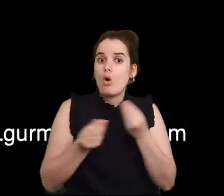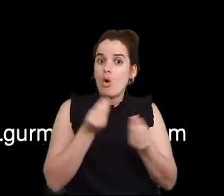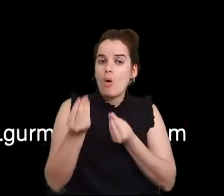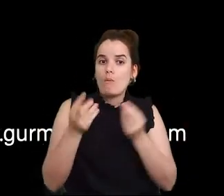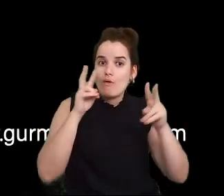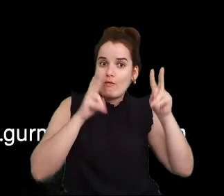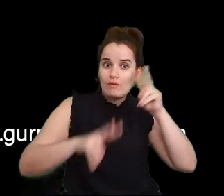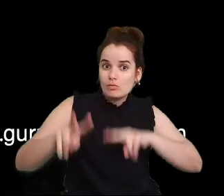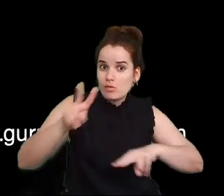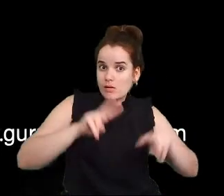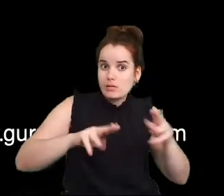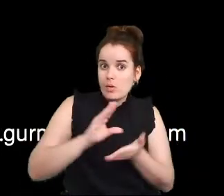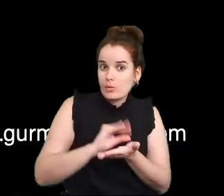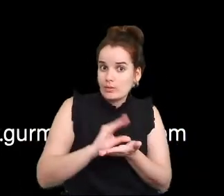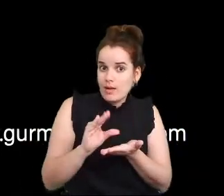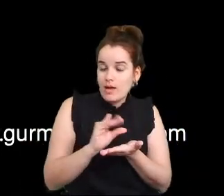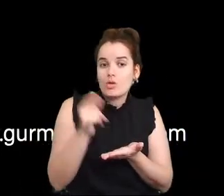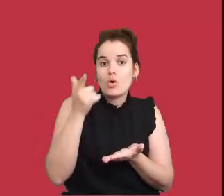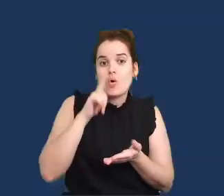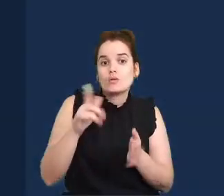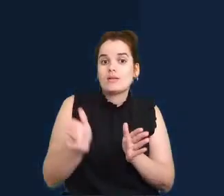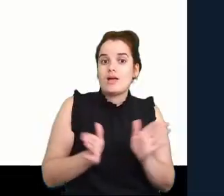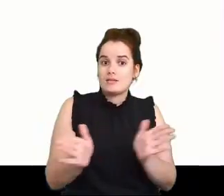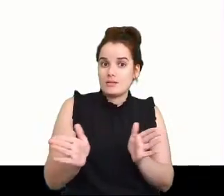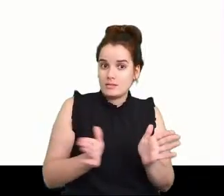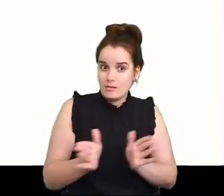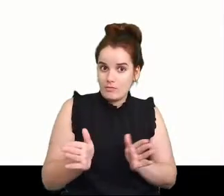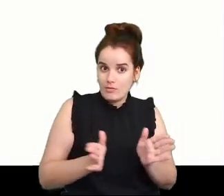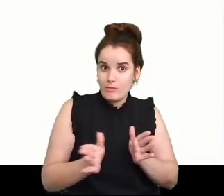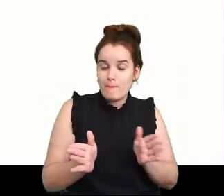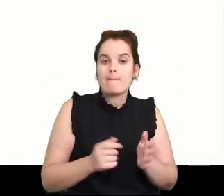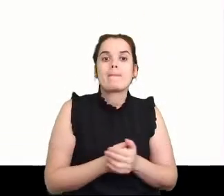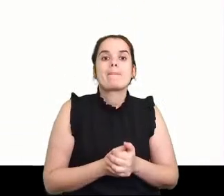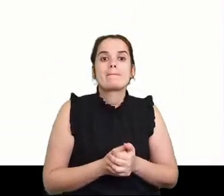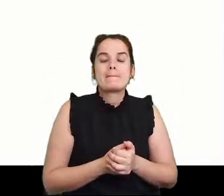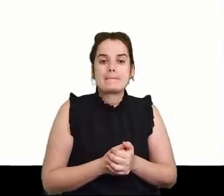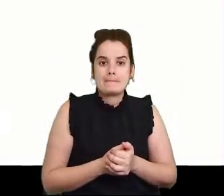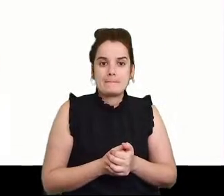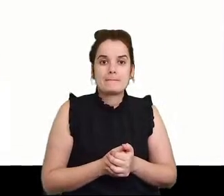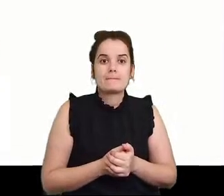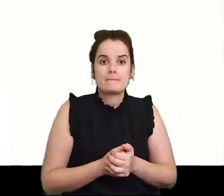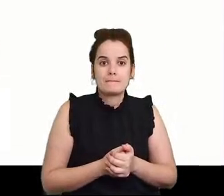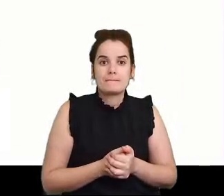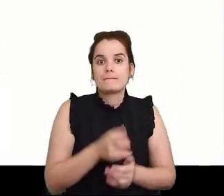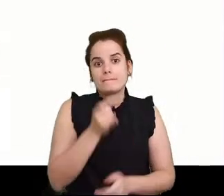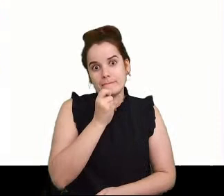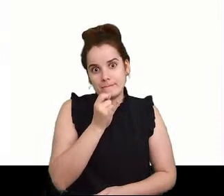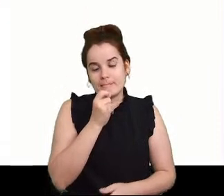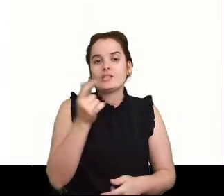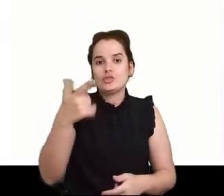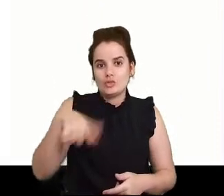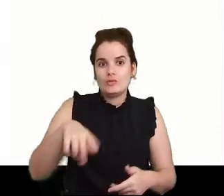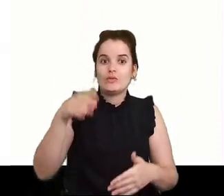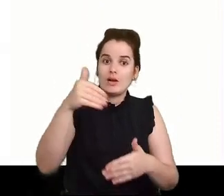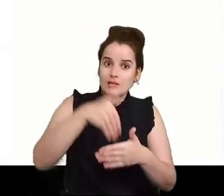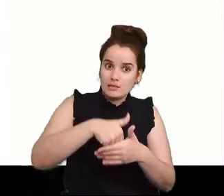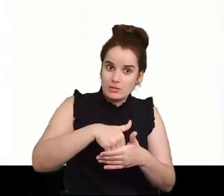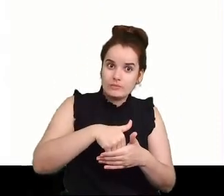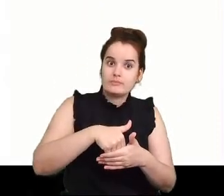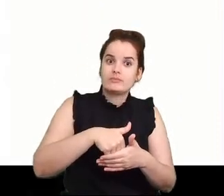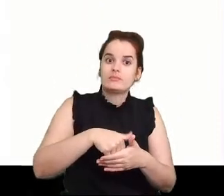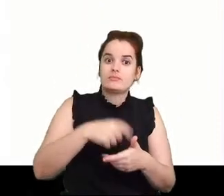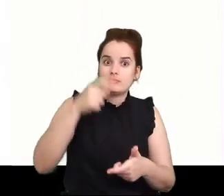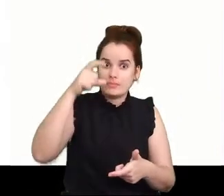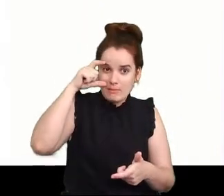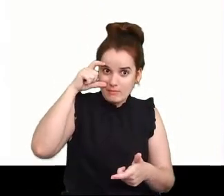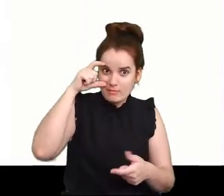gonna show some bits from this. So if you look at this blog post, Sarah